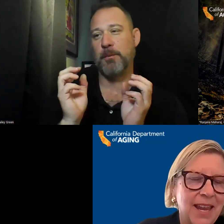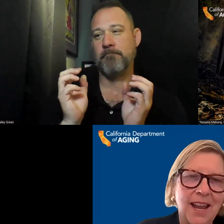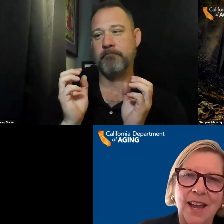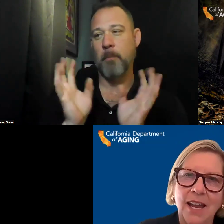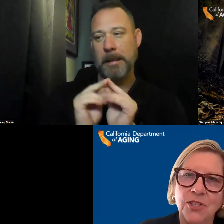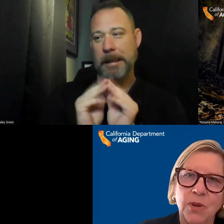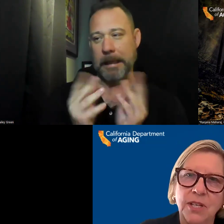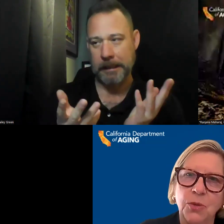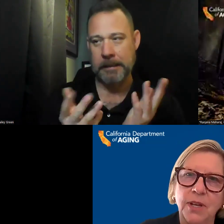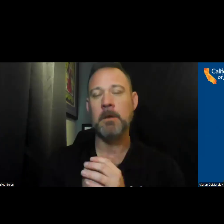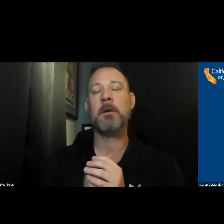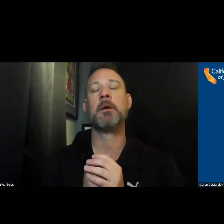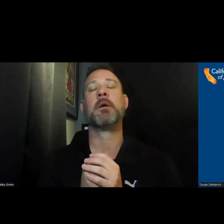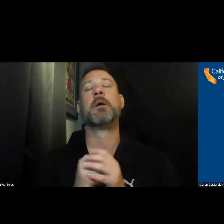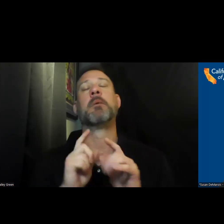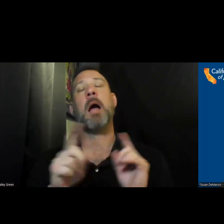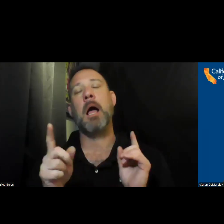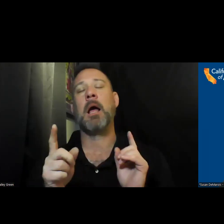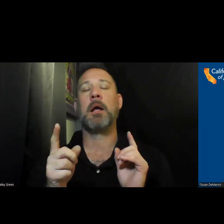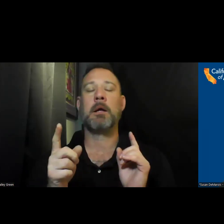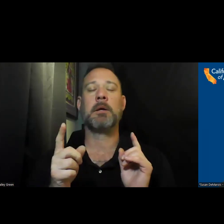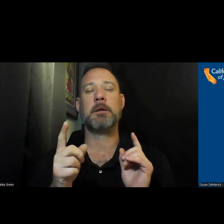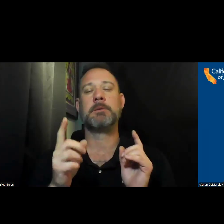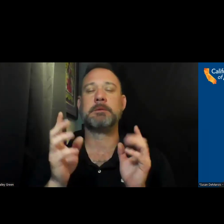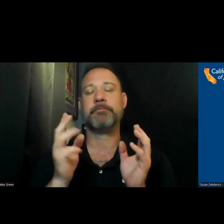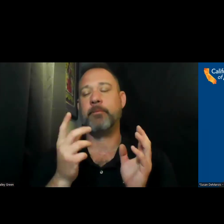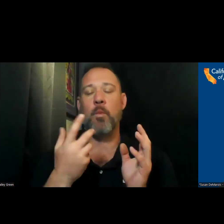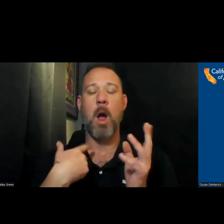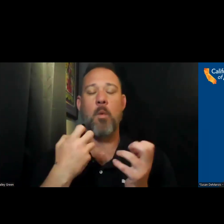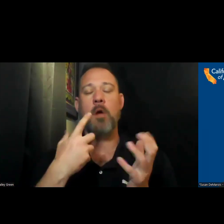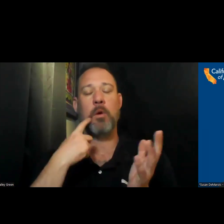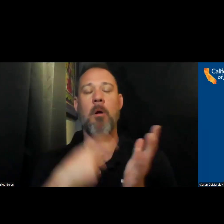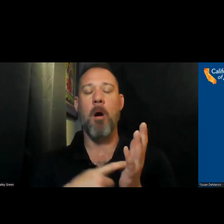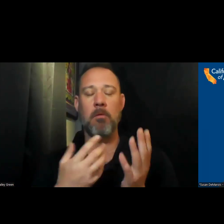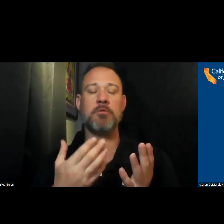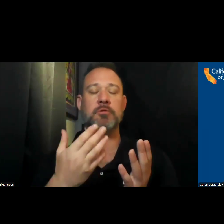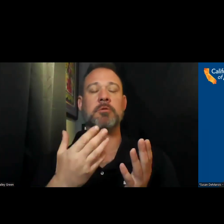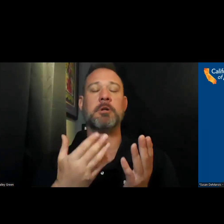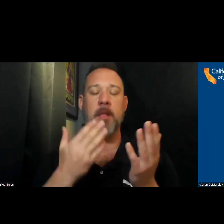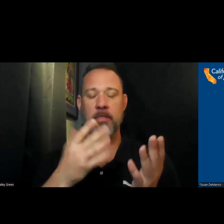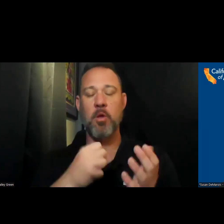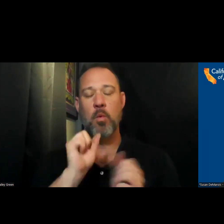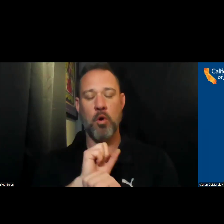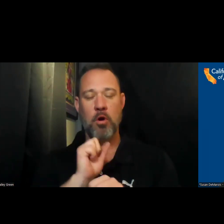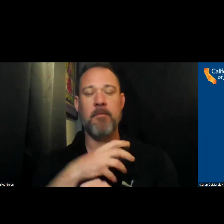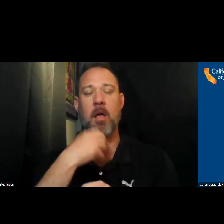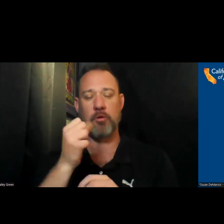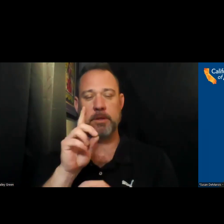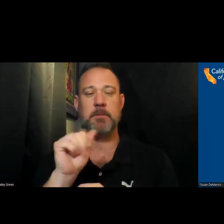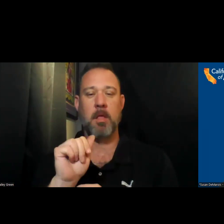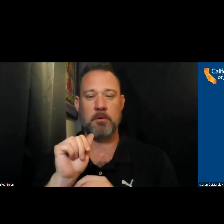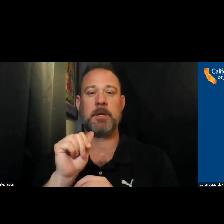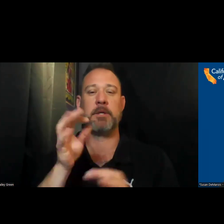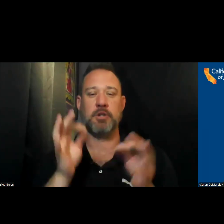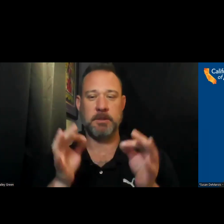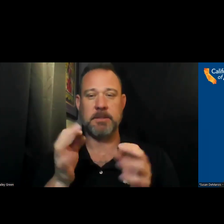And I just wanted to acknowledge, right up front that the work of elder and disability justice is